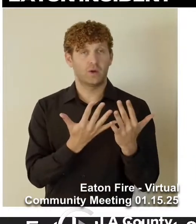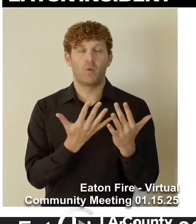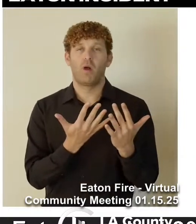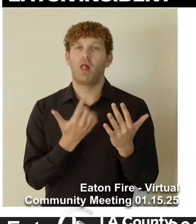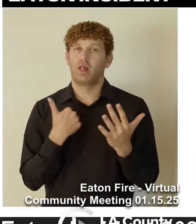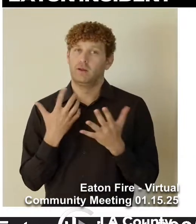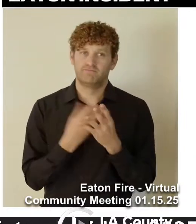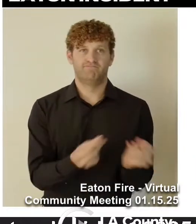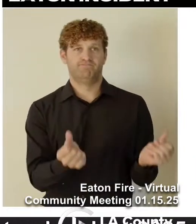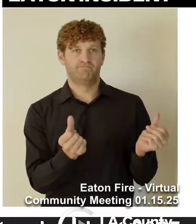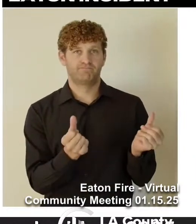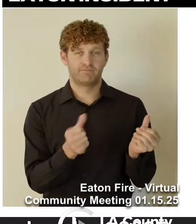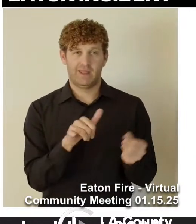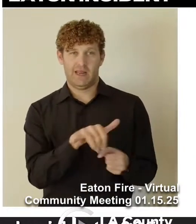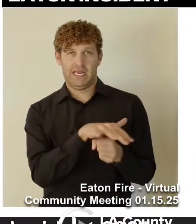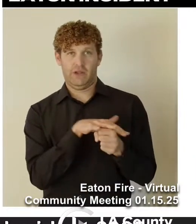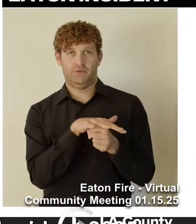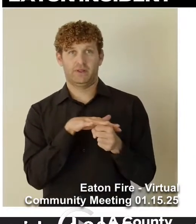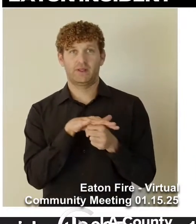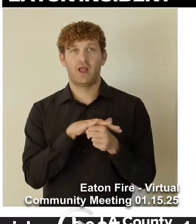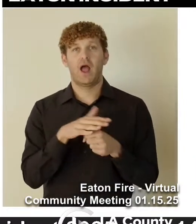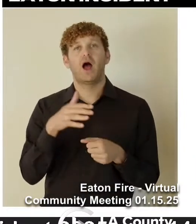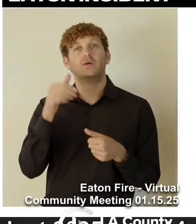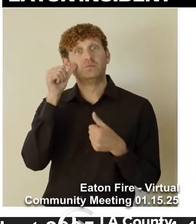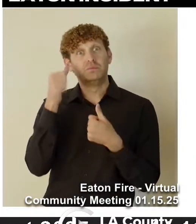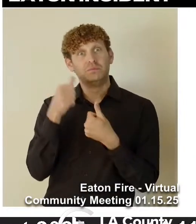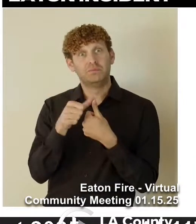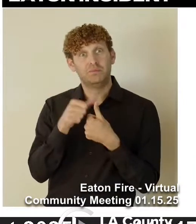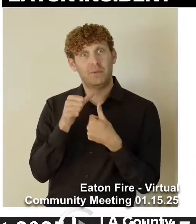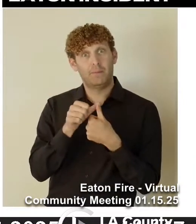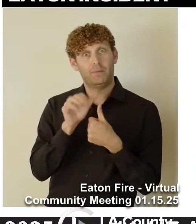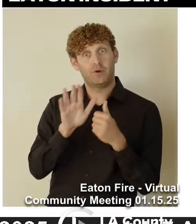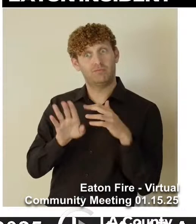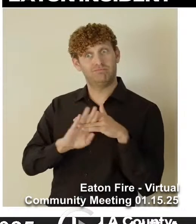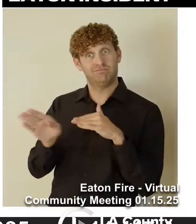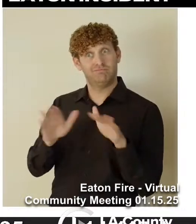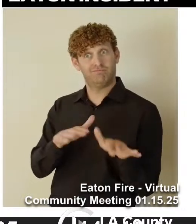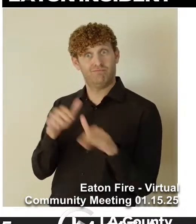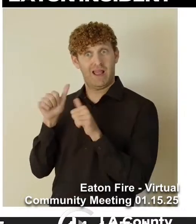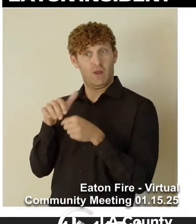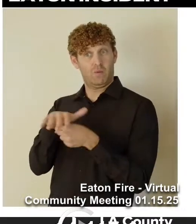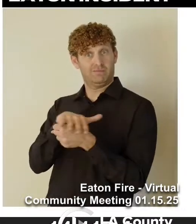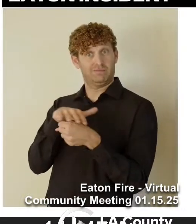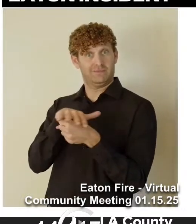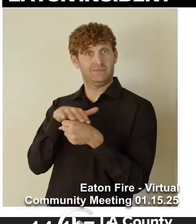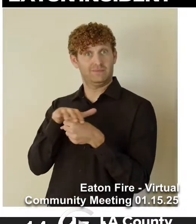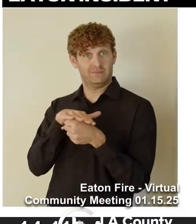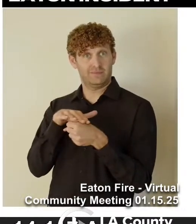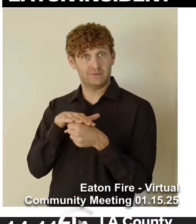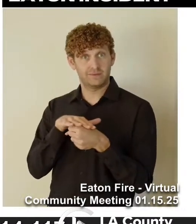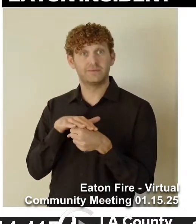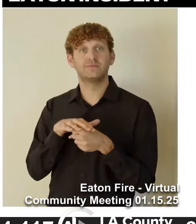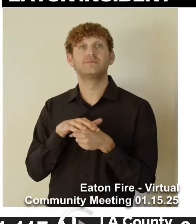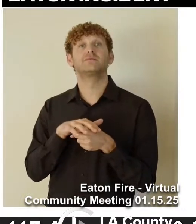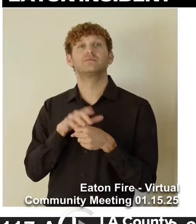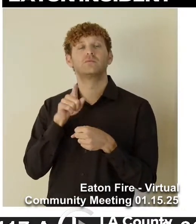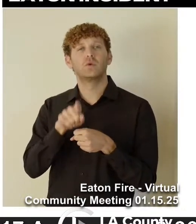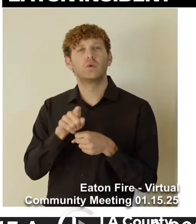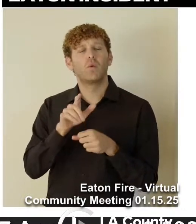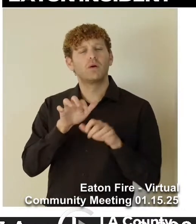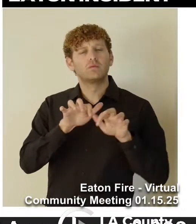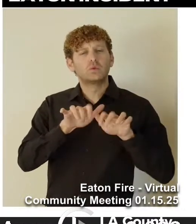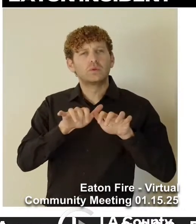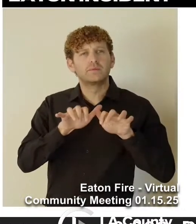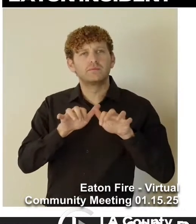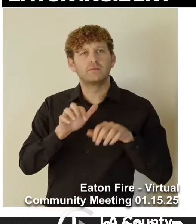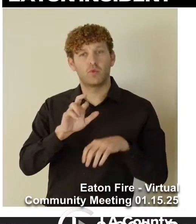area. Please remember to know your evacuation zones. Please look up the Ready, Set, Go,